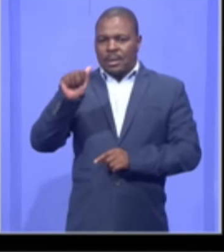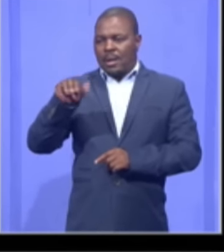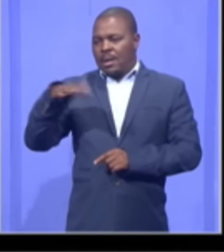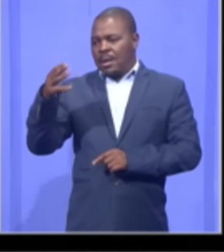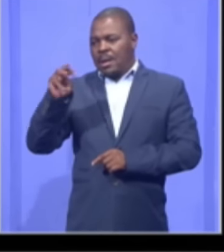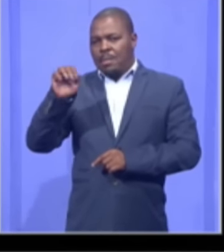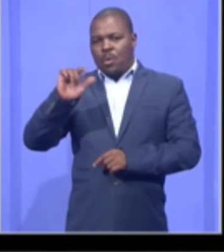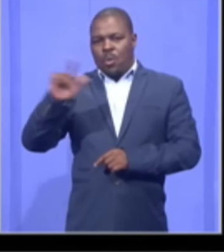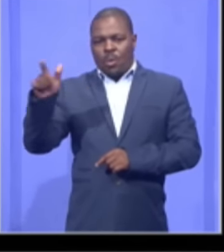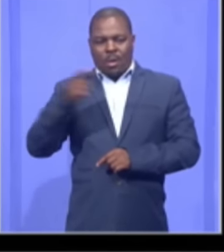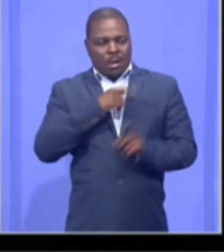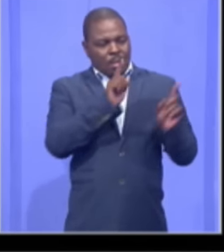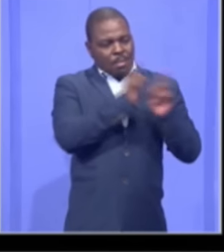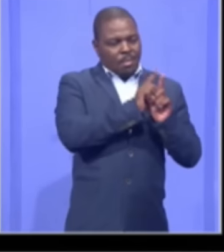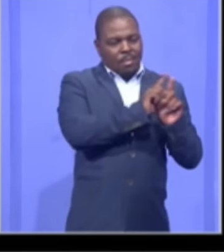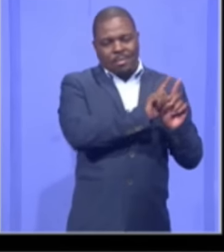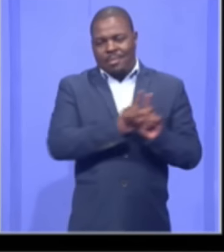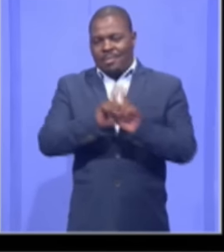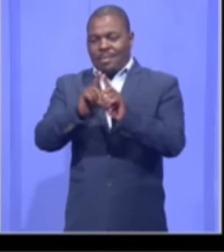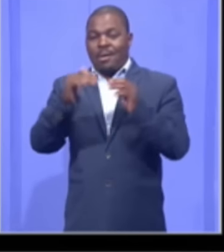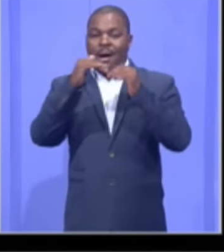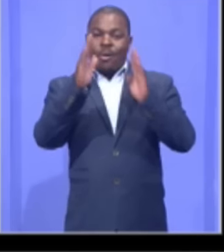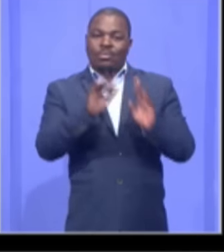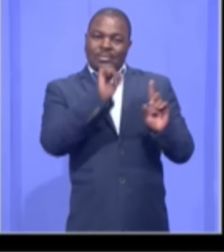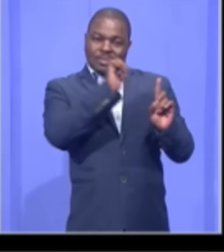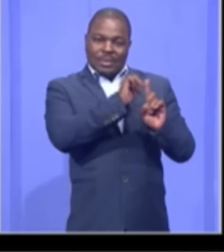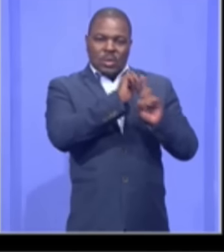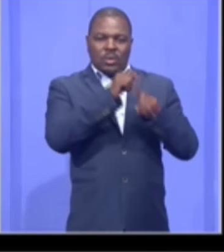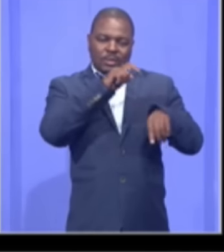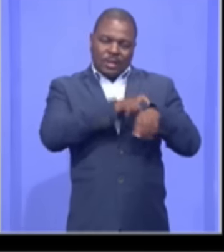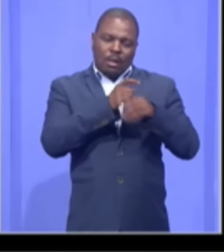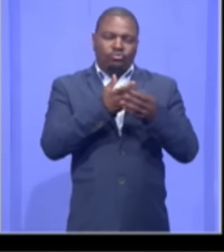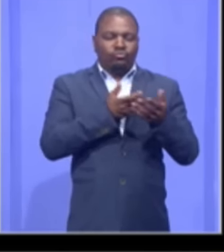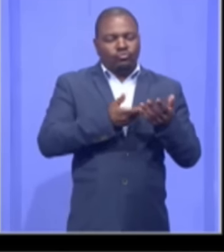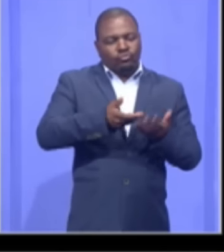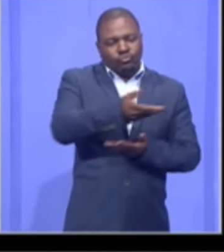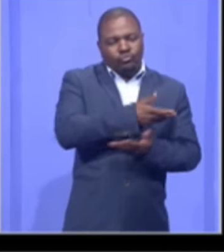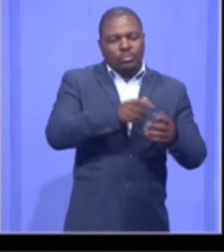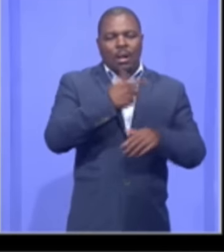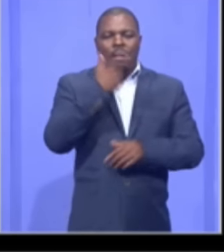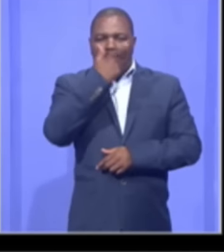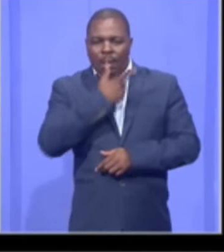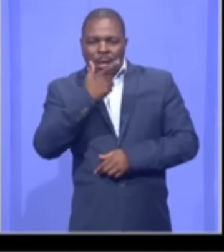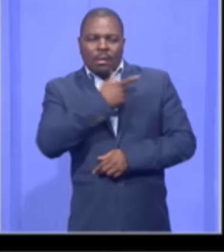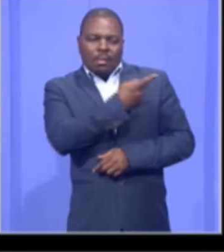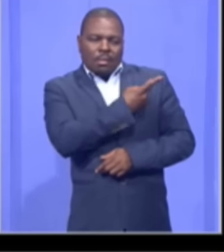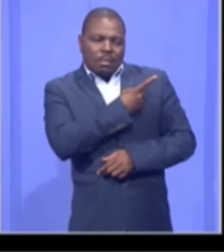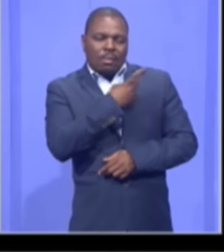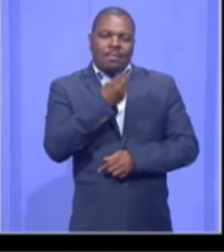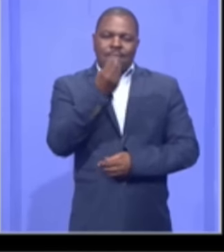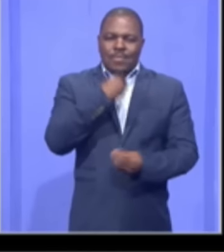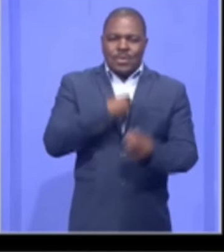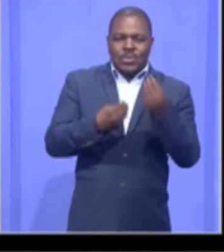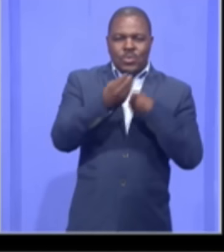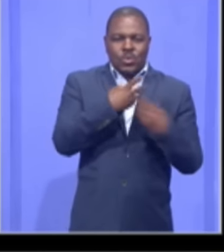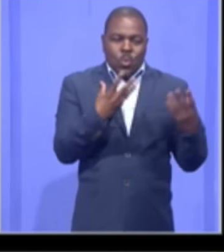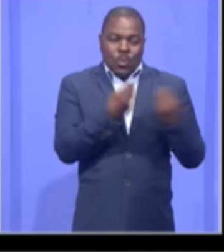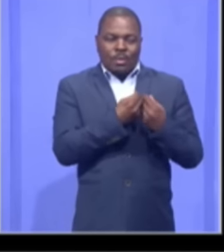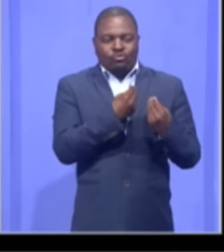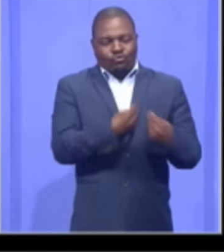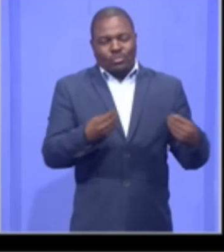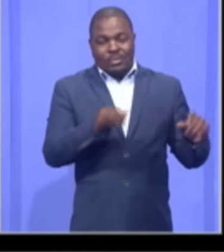ko ntlong ya hae. We spent hours together, we spent lunch together, we enjoyed food le bana ba